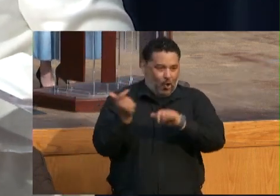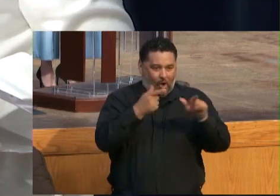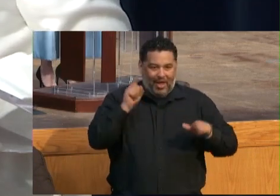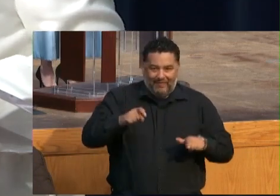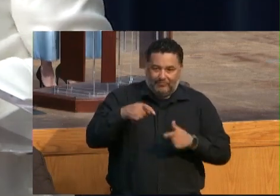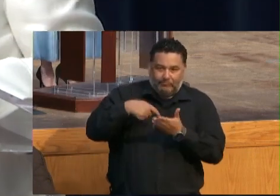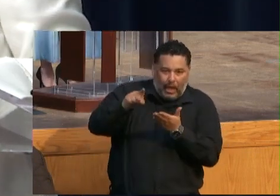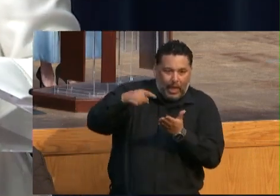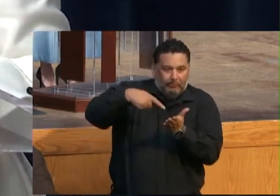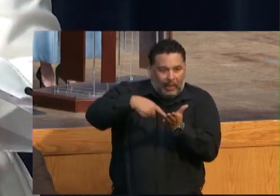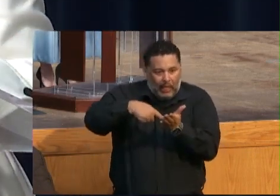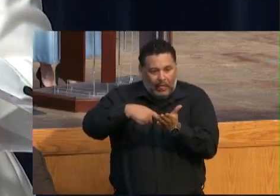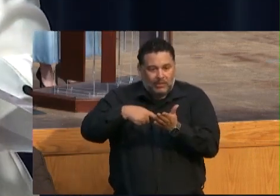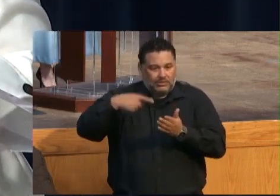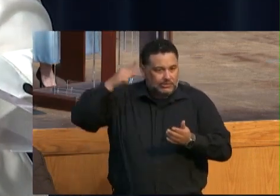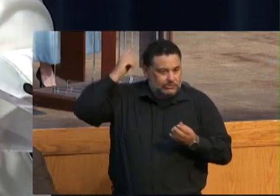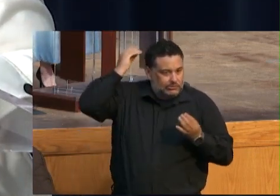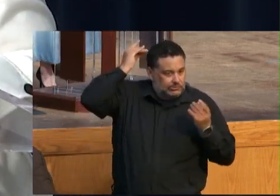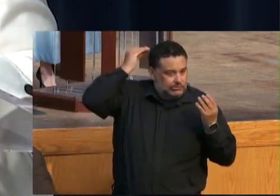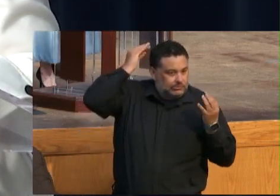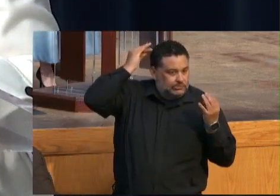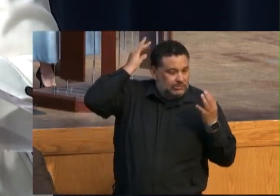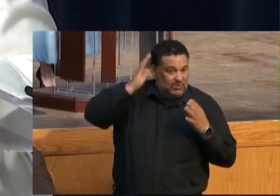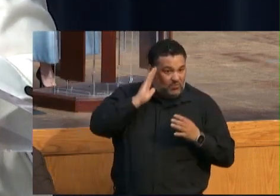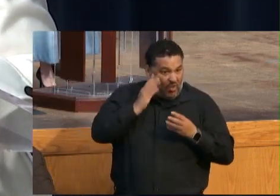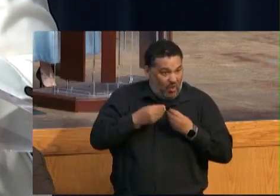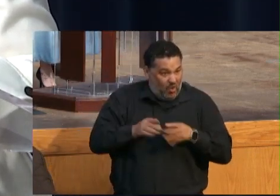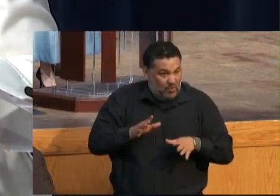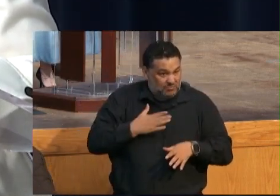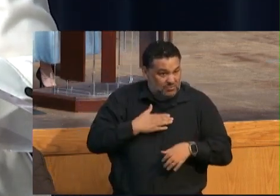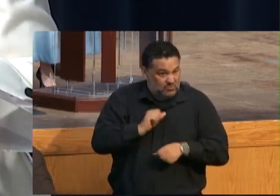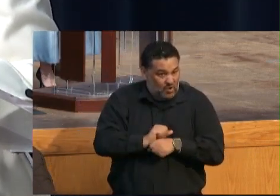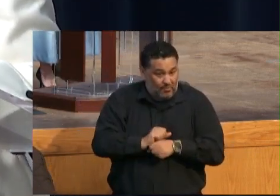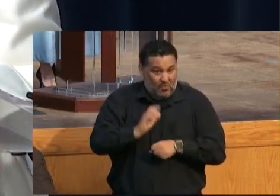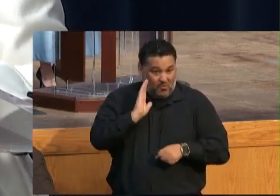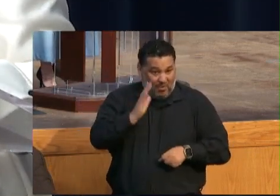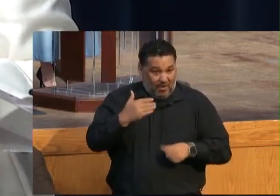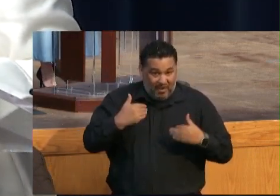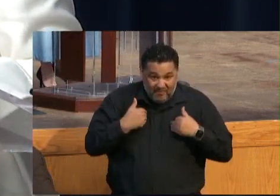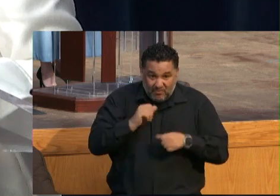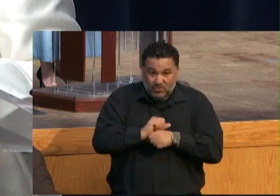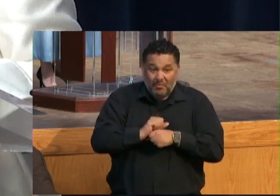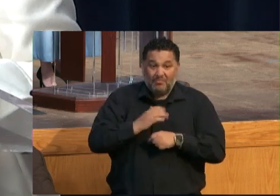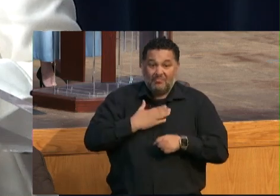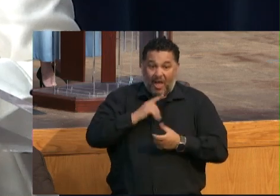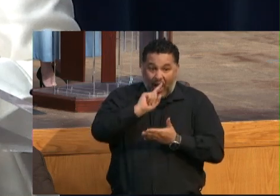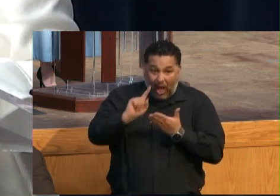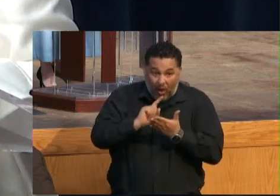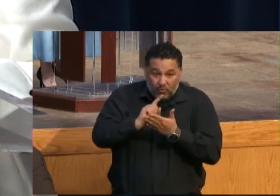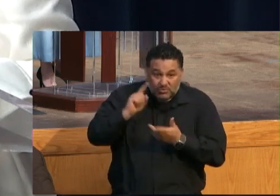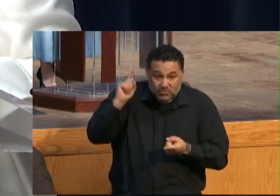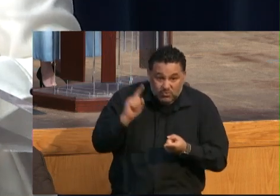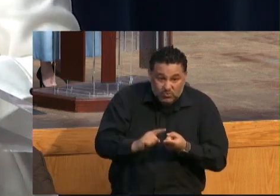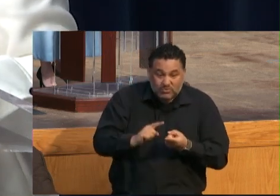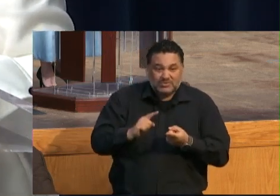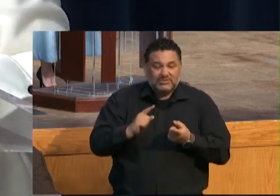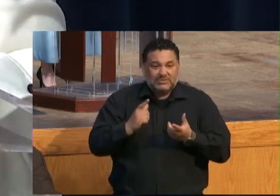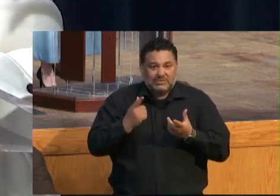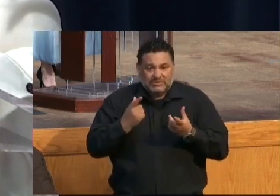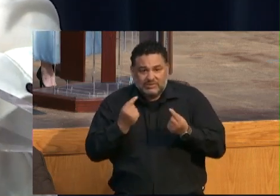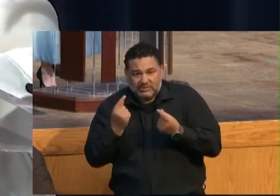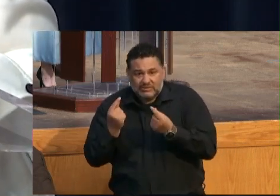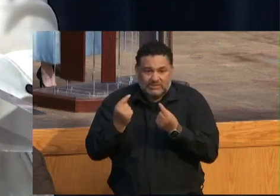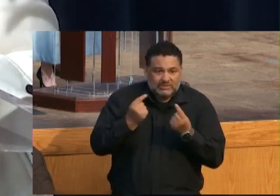our minds, am I going to lose my job? Will I have a job? Are my hours going to be reduced? What is that going to mean?